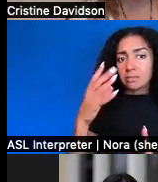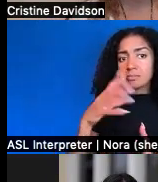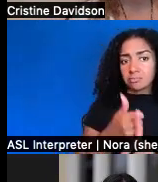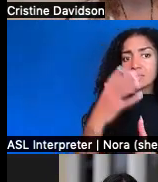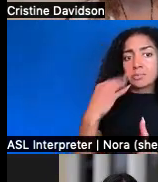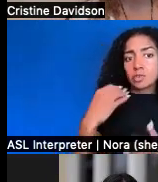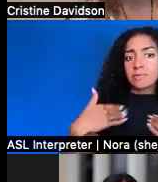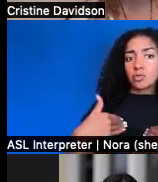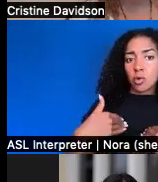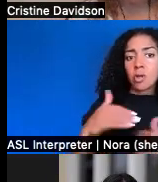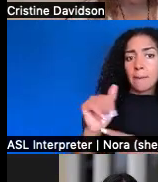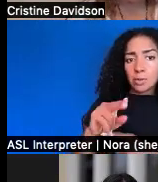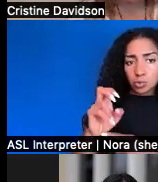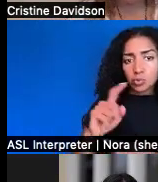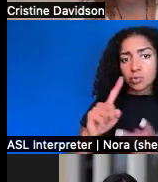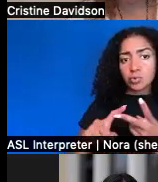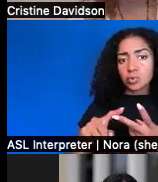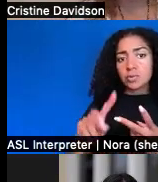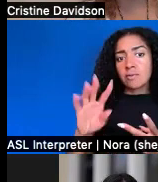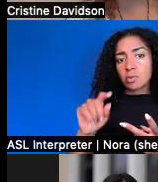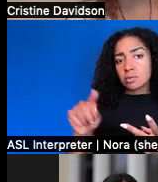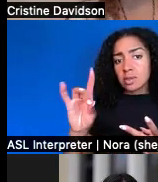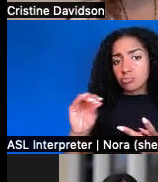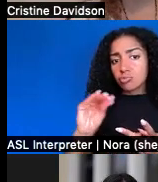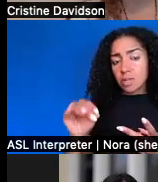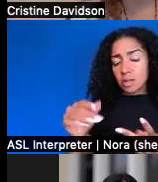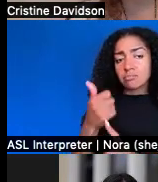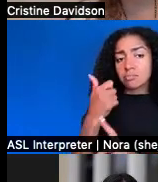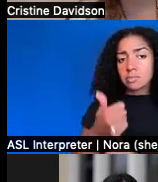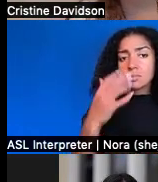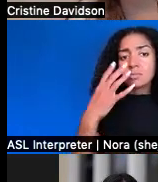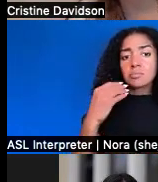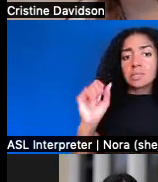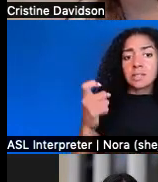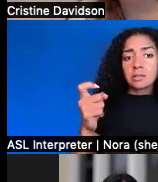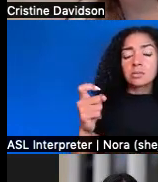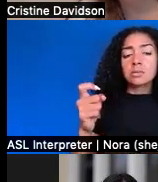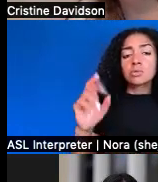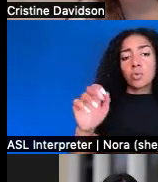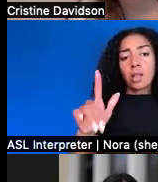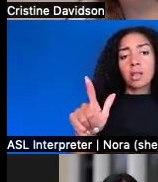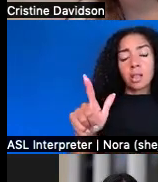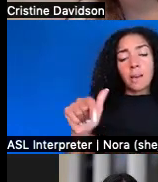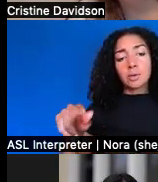can come from just being young. Your prefrontal cortex is still developing.